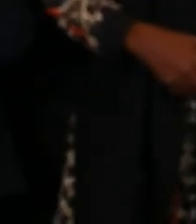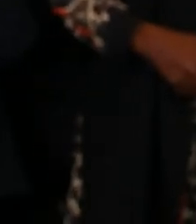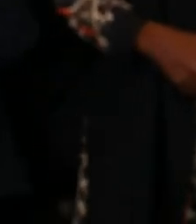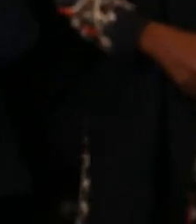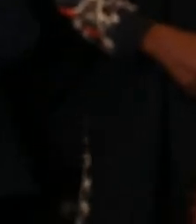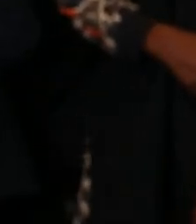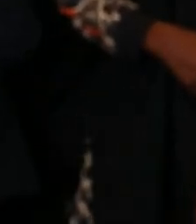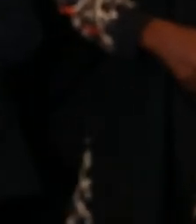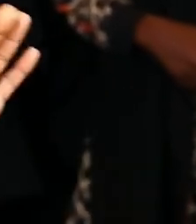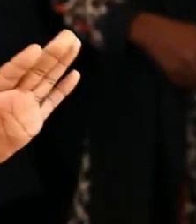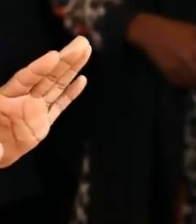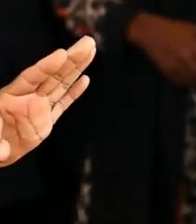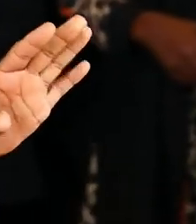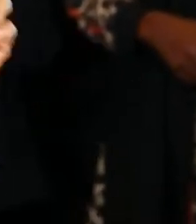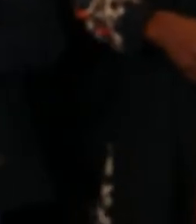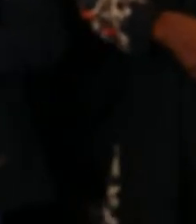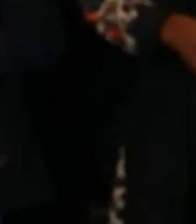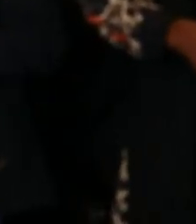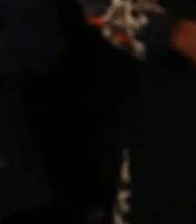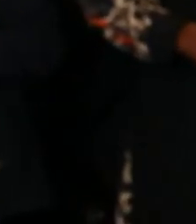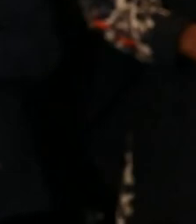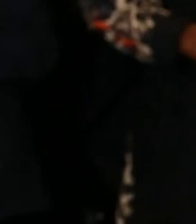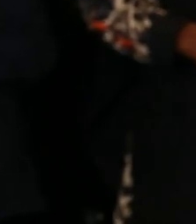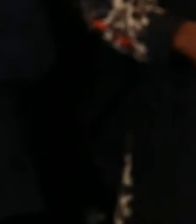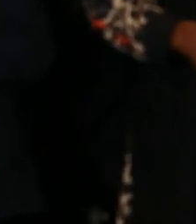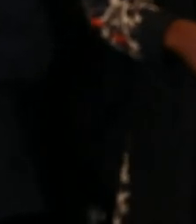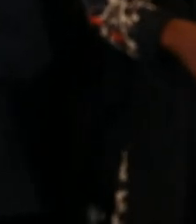sir, they're too bad.